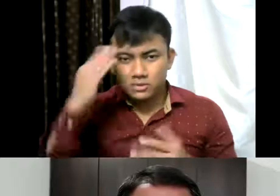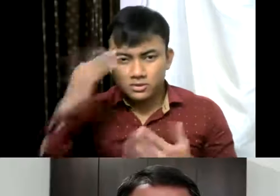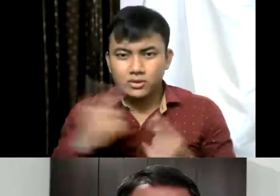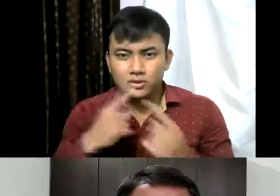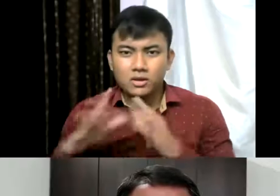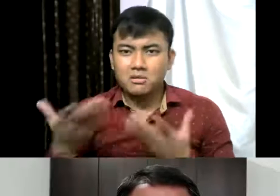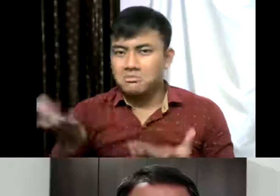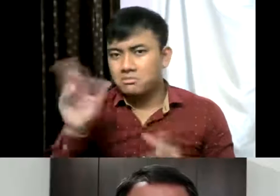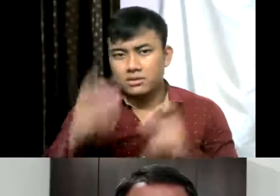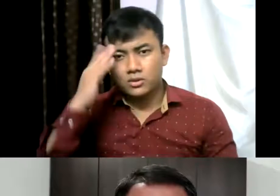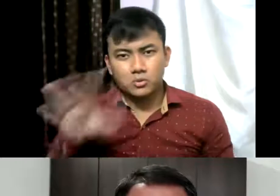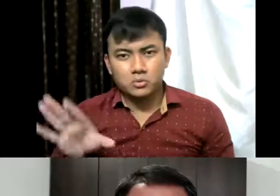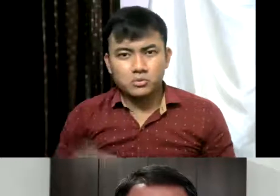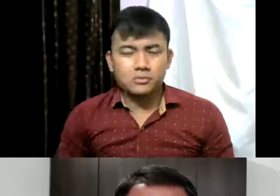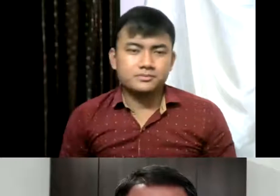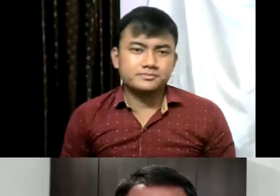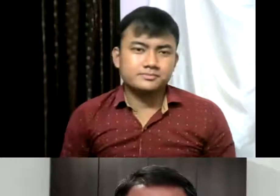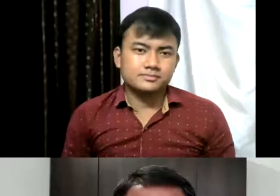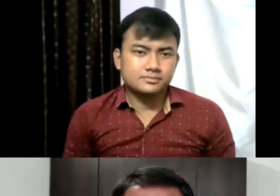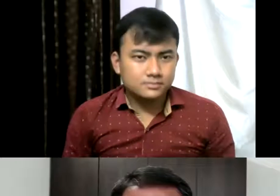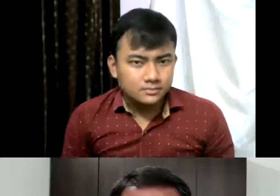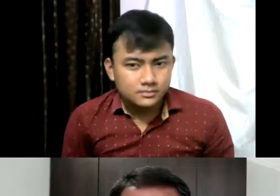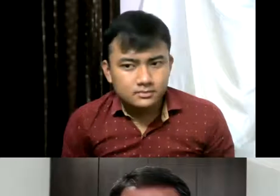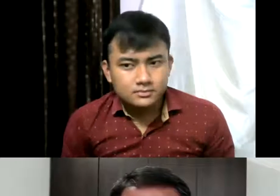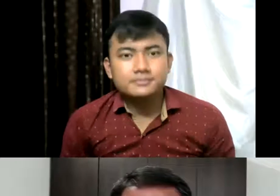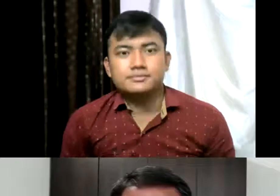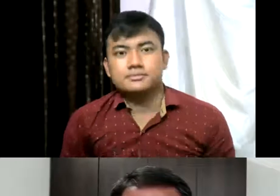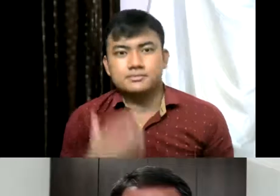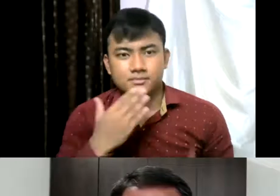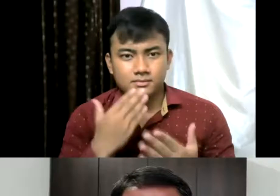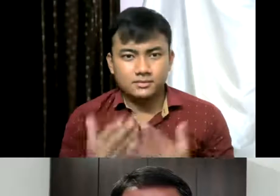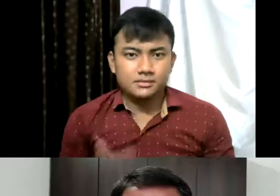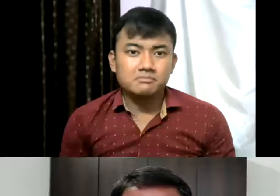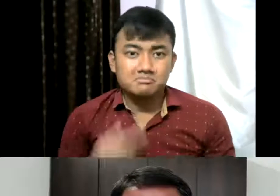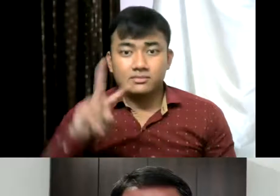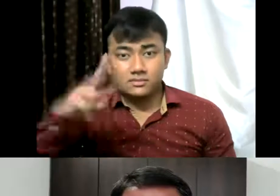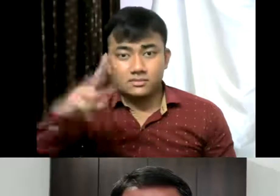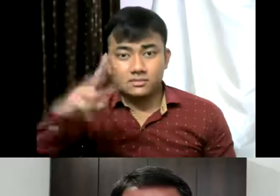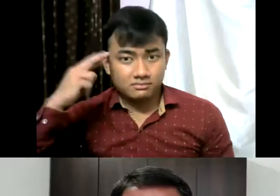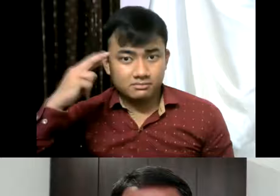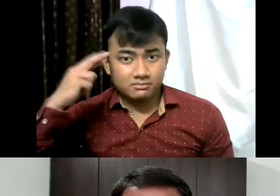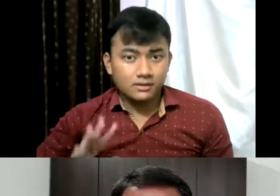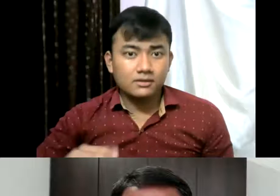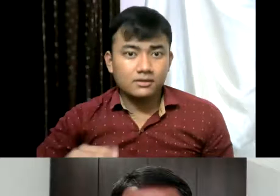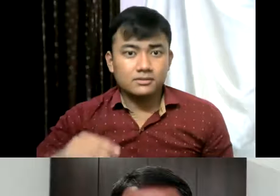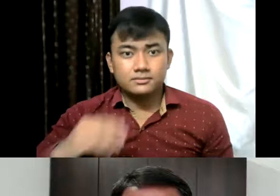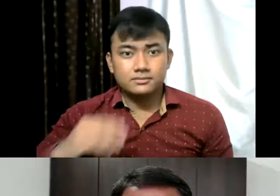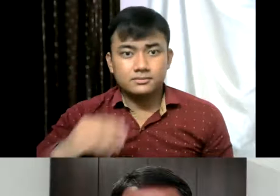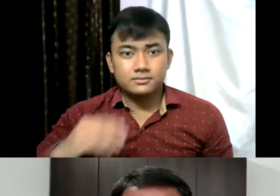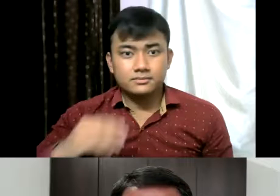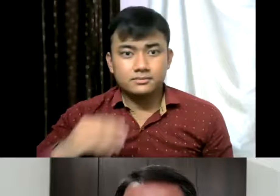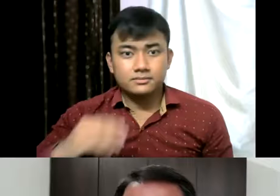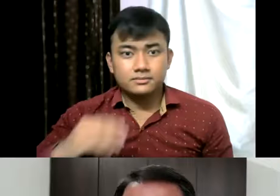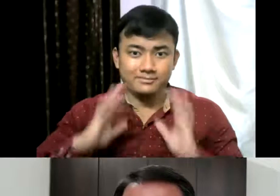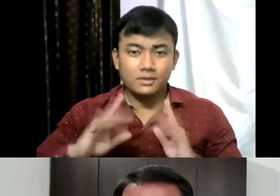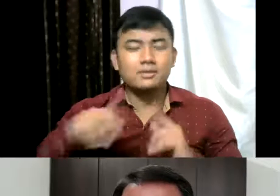own business. Thank you, Dhiren. This is yet another reason for me to get into bow ties. Now I have bow